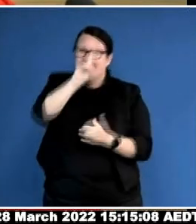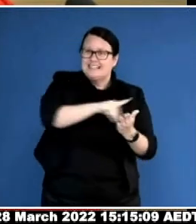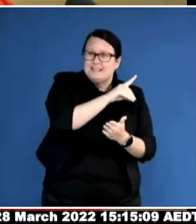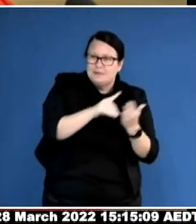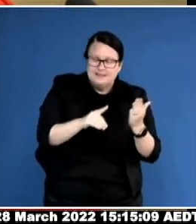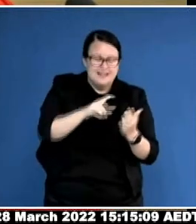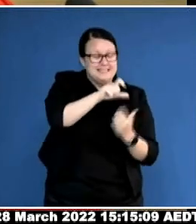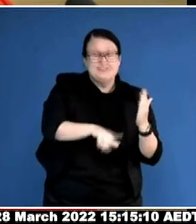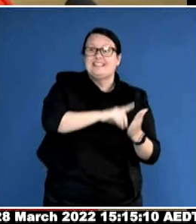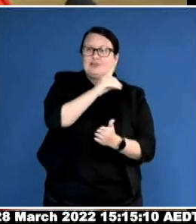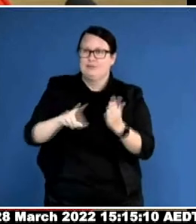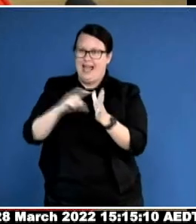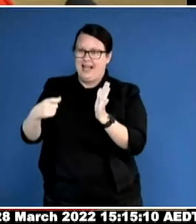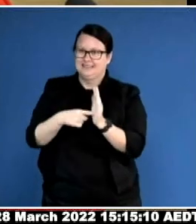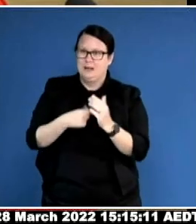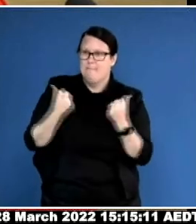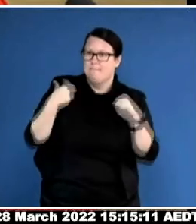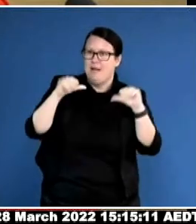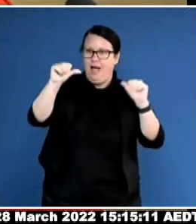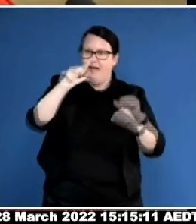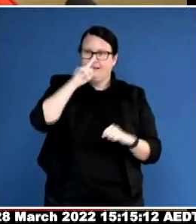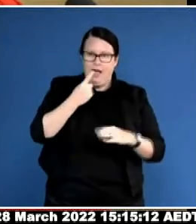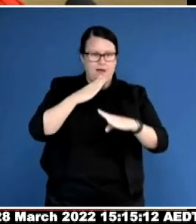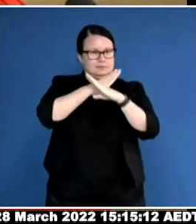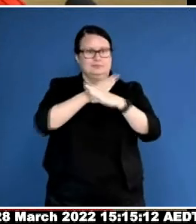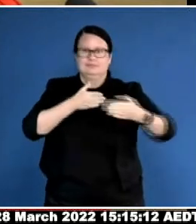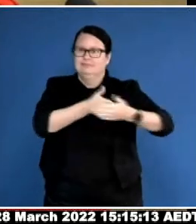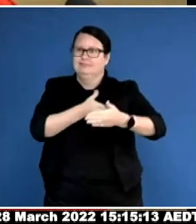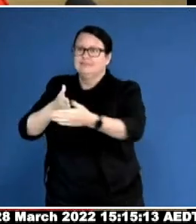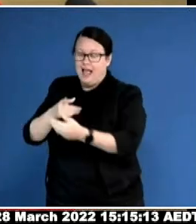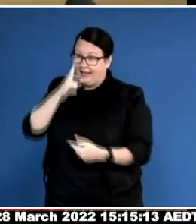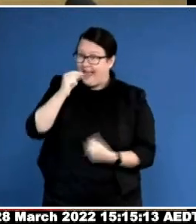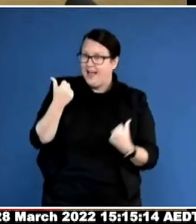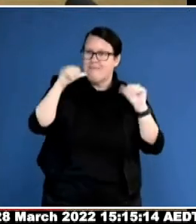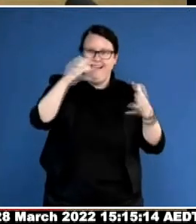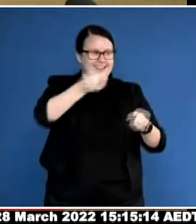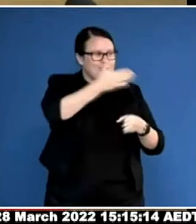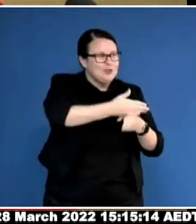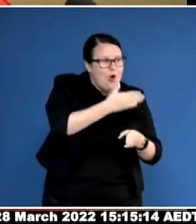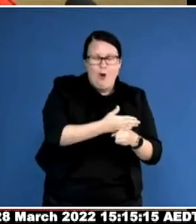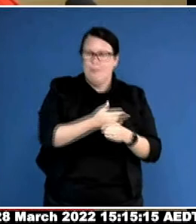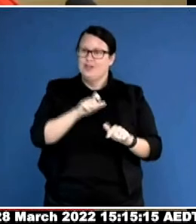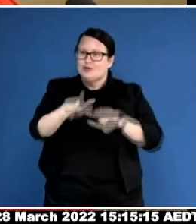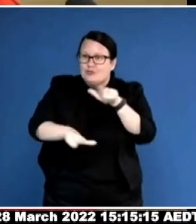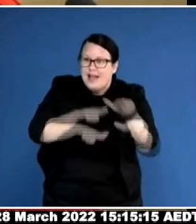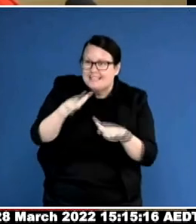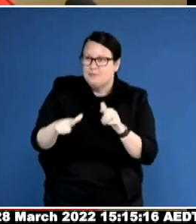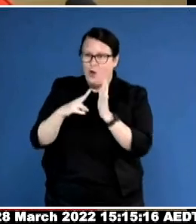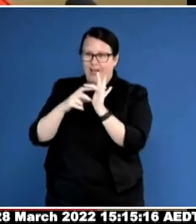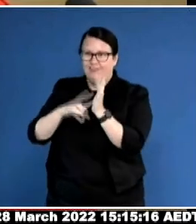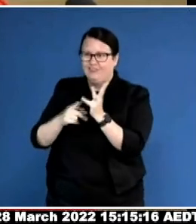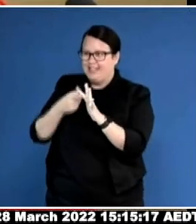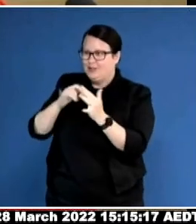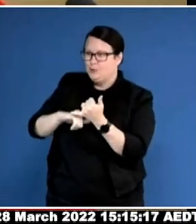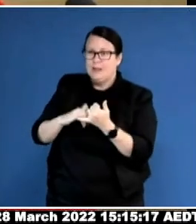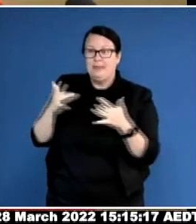they were that legally I could no longer be denied access to employment, transport, buildings and venues, and